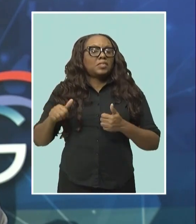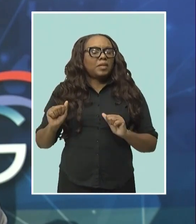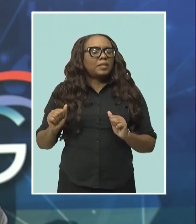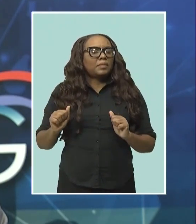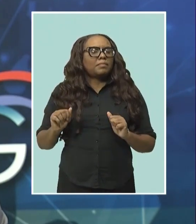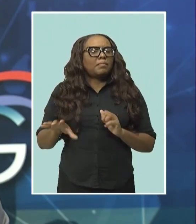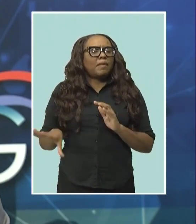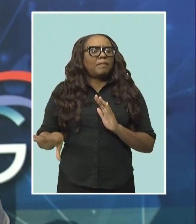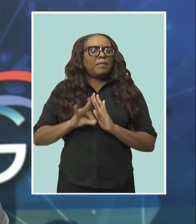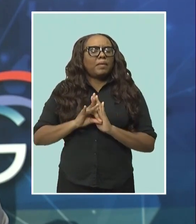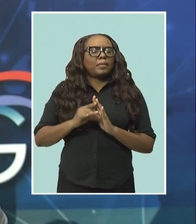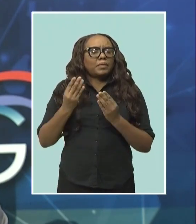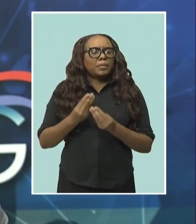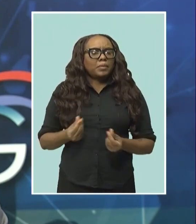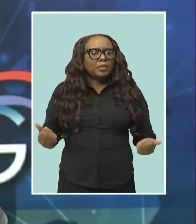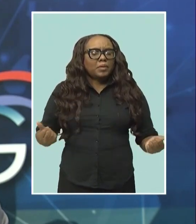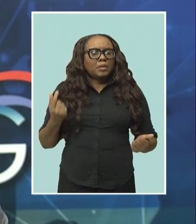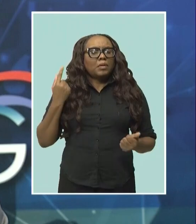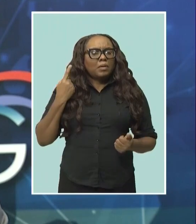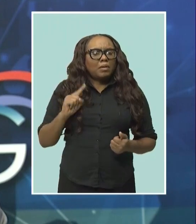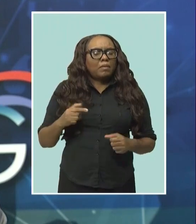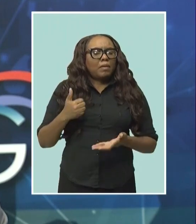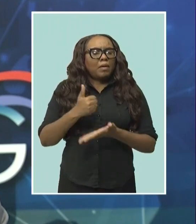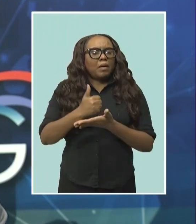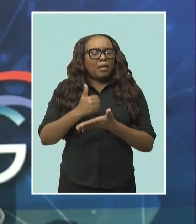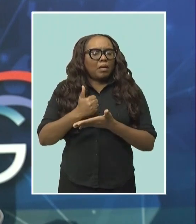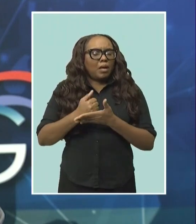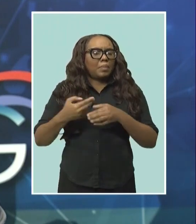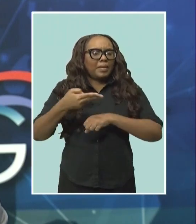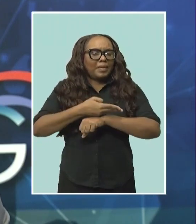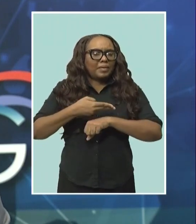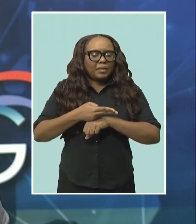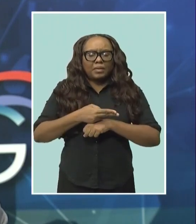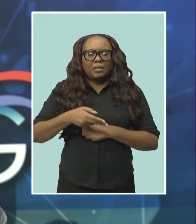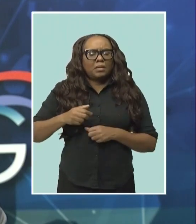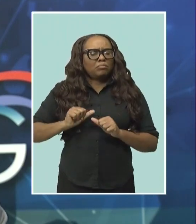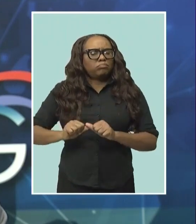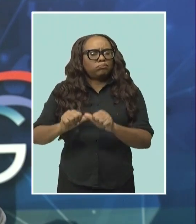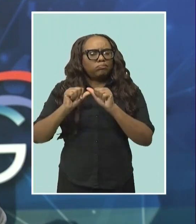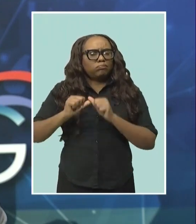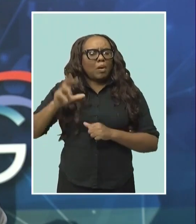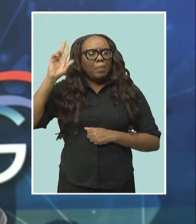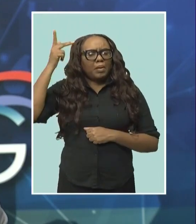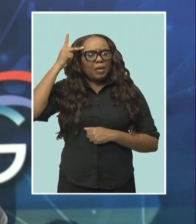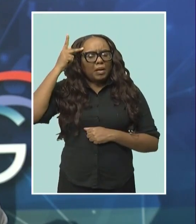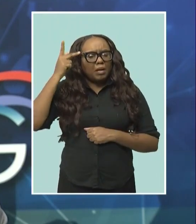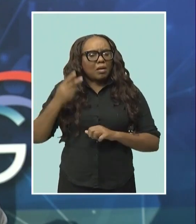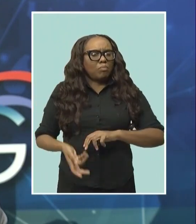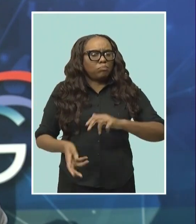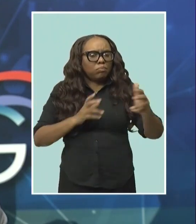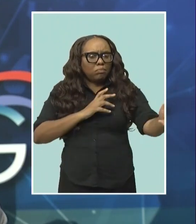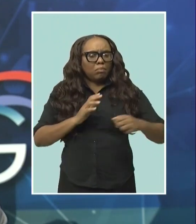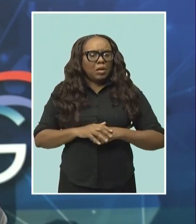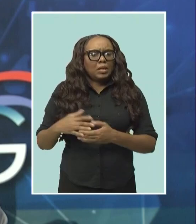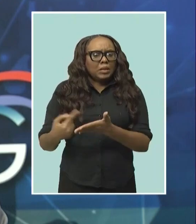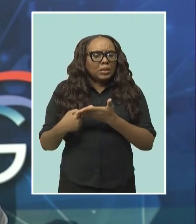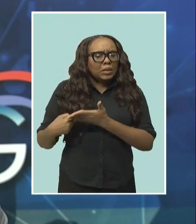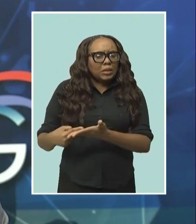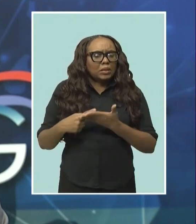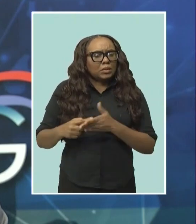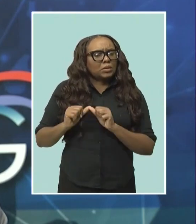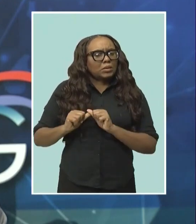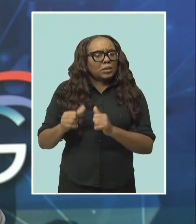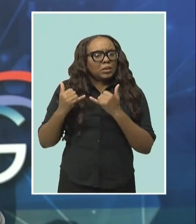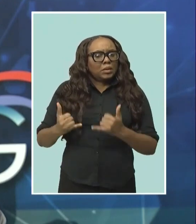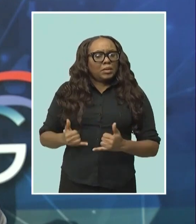sustainable solution to address the ongoing political crisis there. Discussions continue today with Haitian stakeholders in Jamaica.